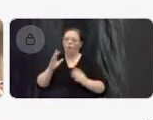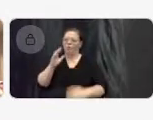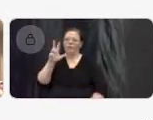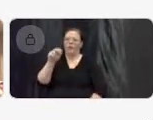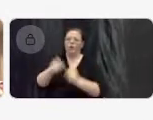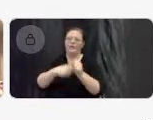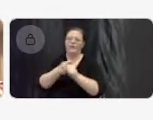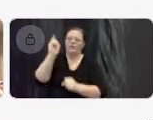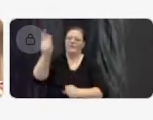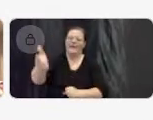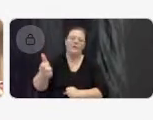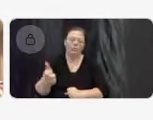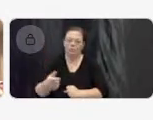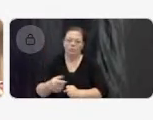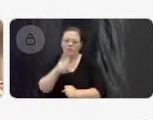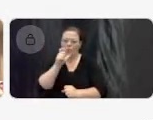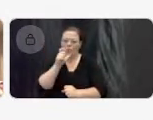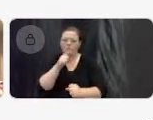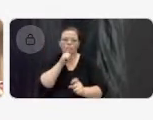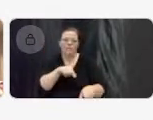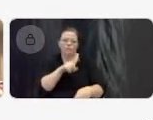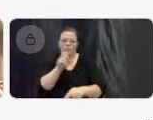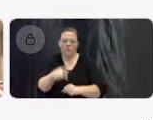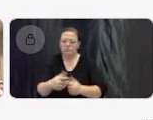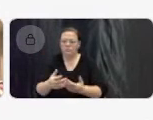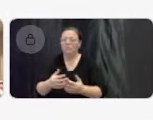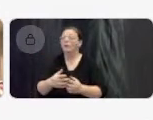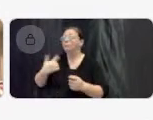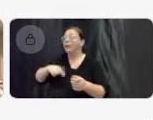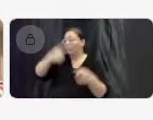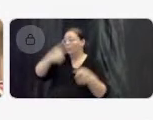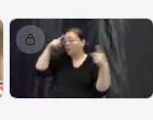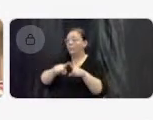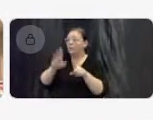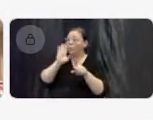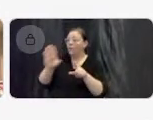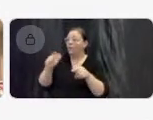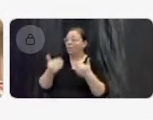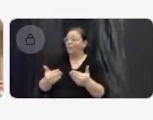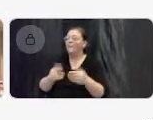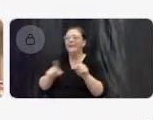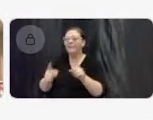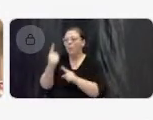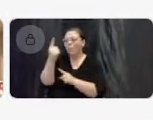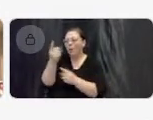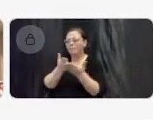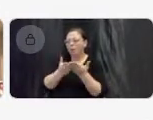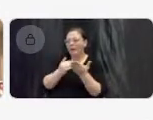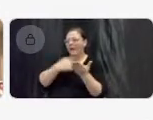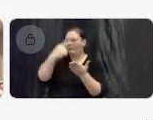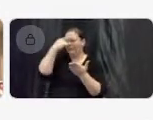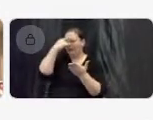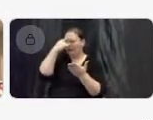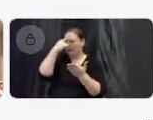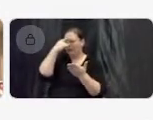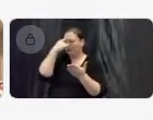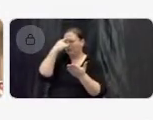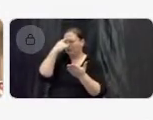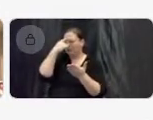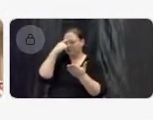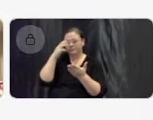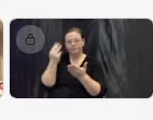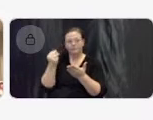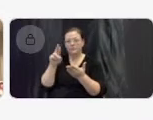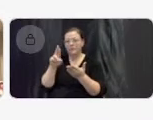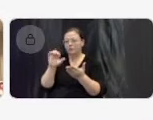Well, I'll be dead then, but you know. I understand, and we're agreeable to that. Yeah. But the one party, I think you would agree, Mr. Carpenter,